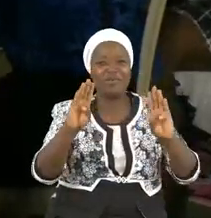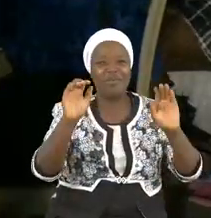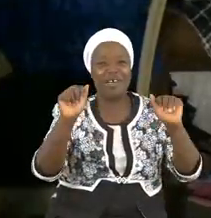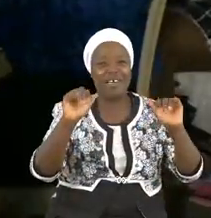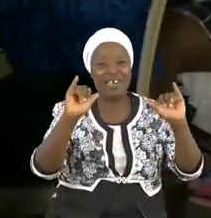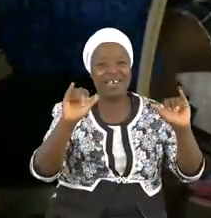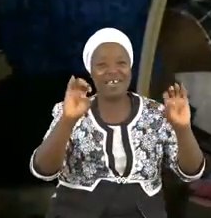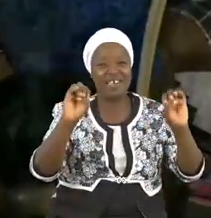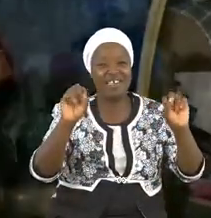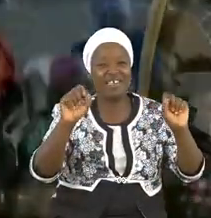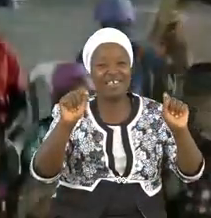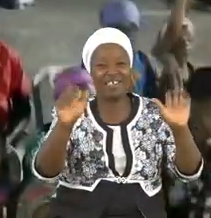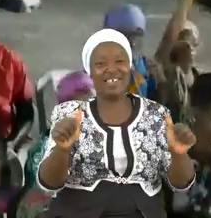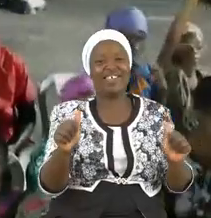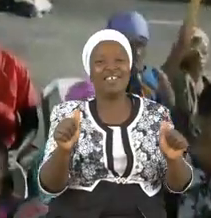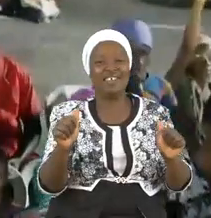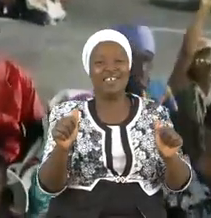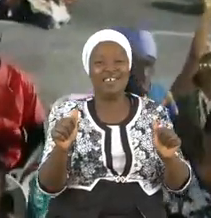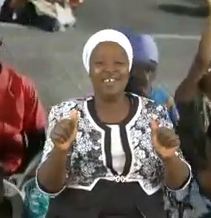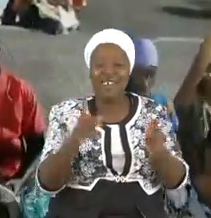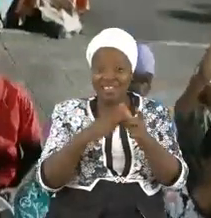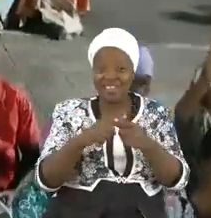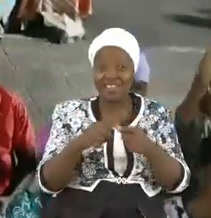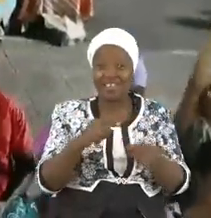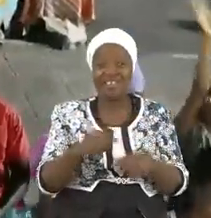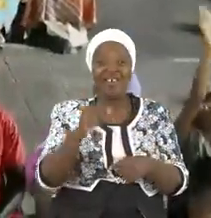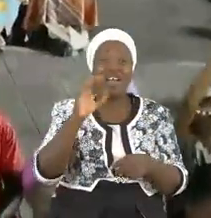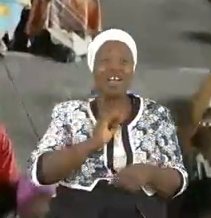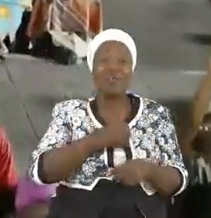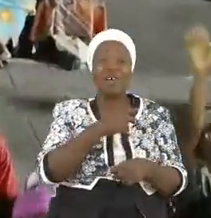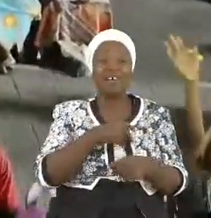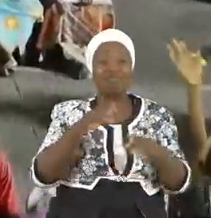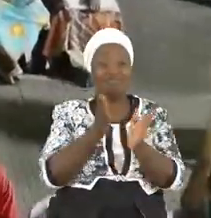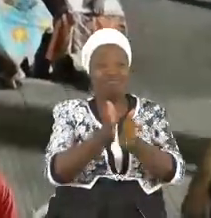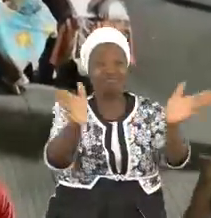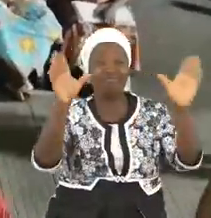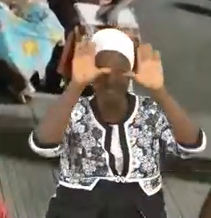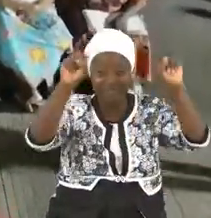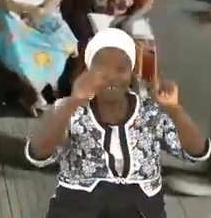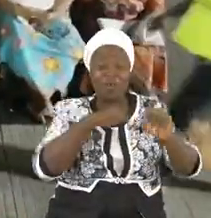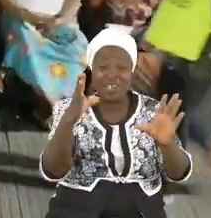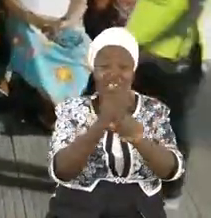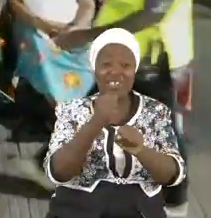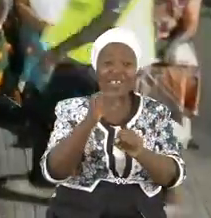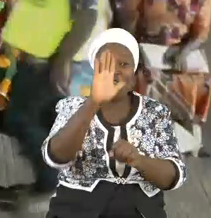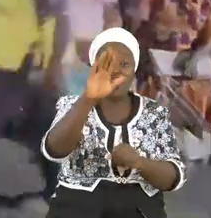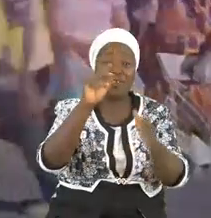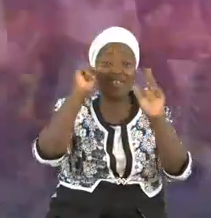And I'm going to take your testimony. I'll publicize it to the whole of the world.